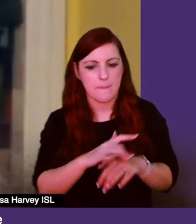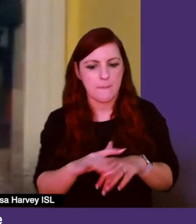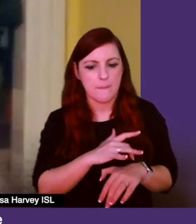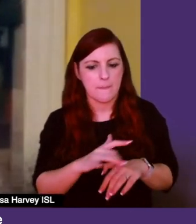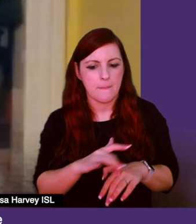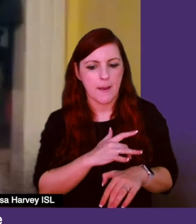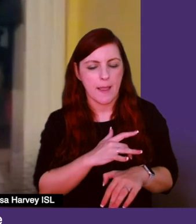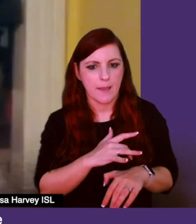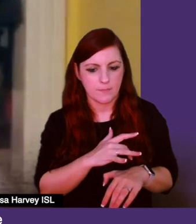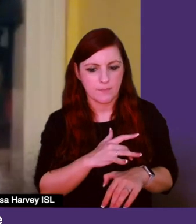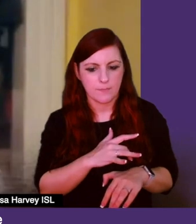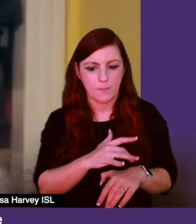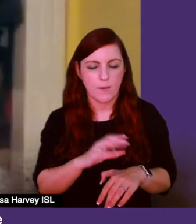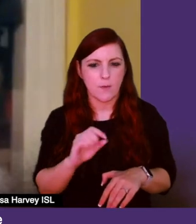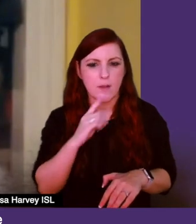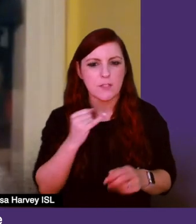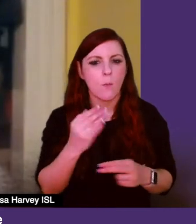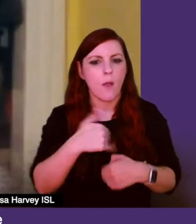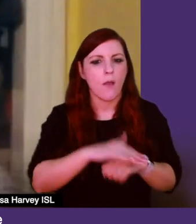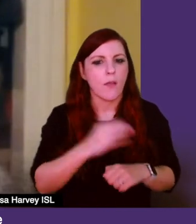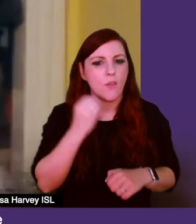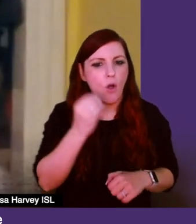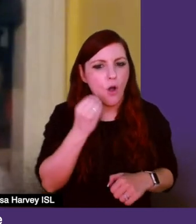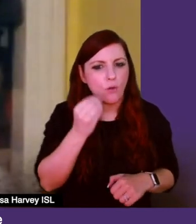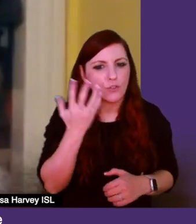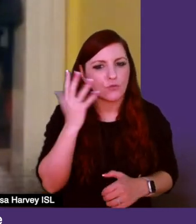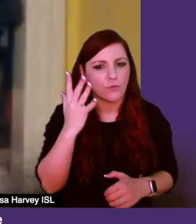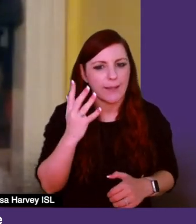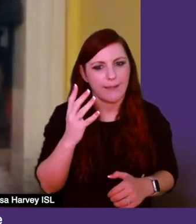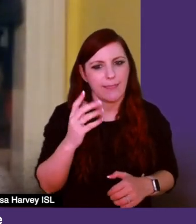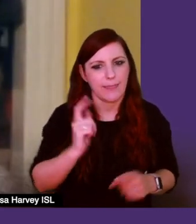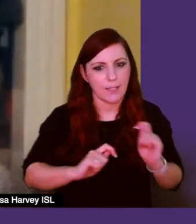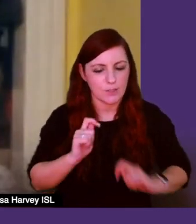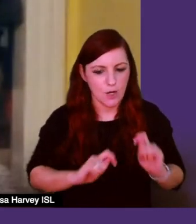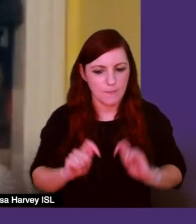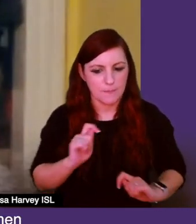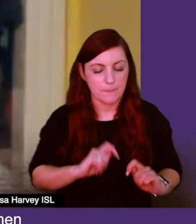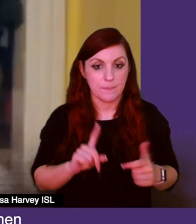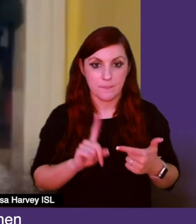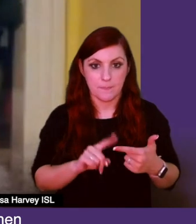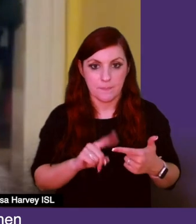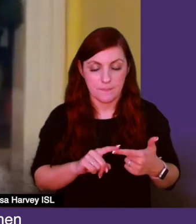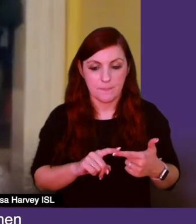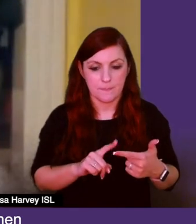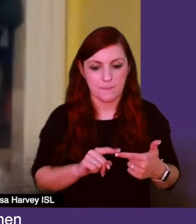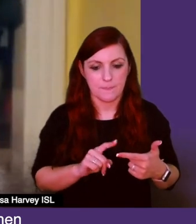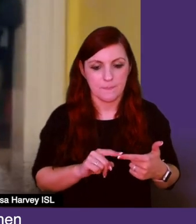Once We Were Mothers, at the Orange Tree Theatre, Richmond. I